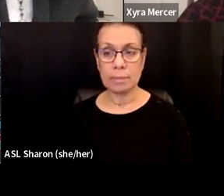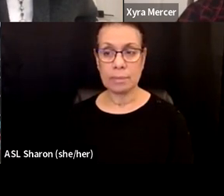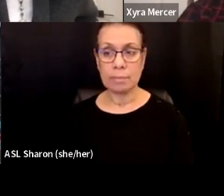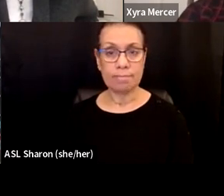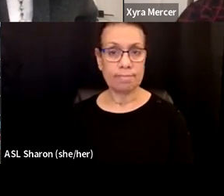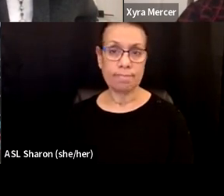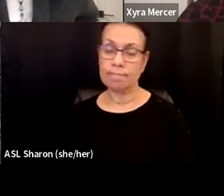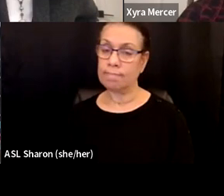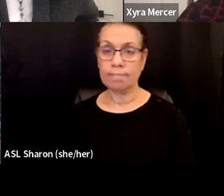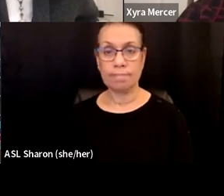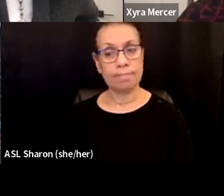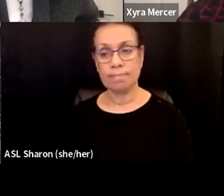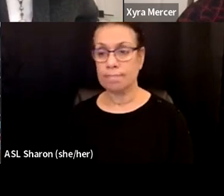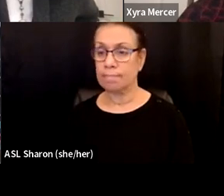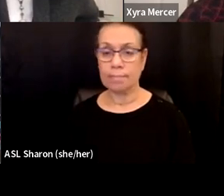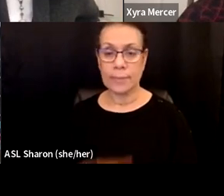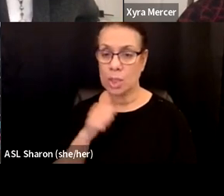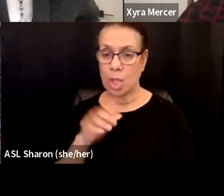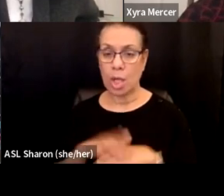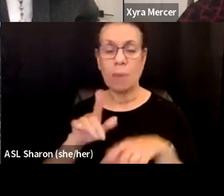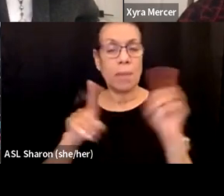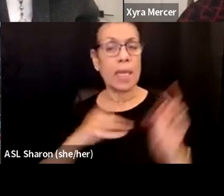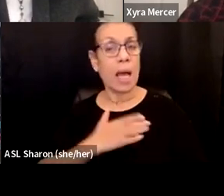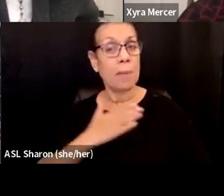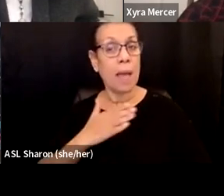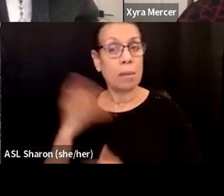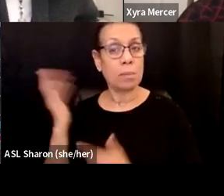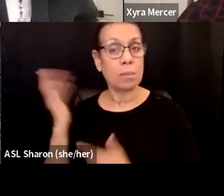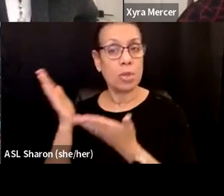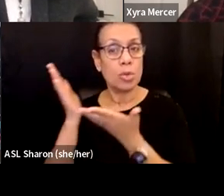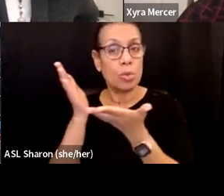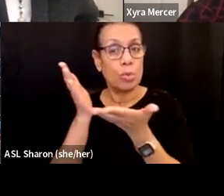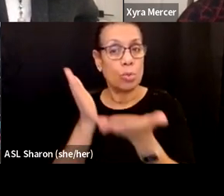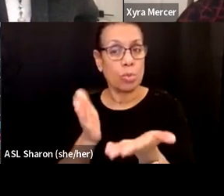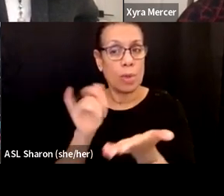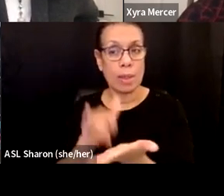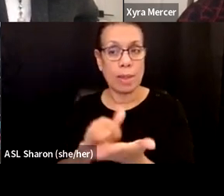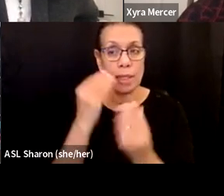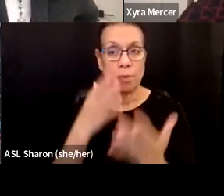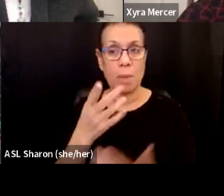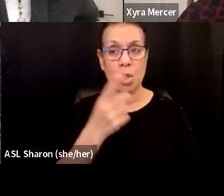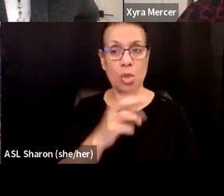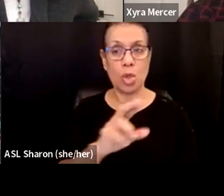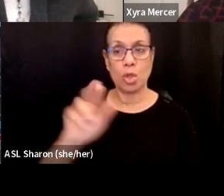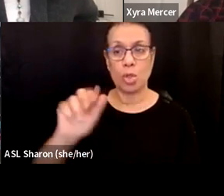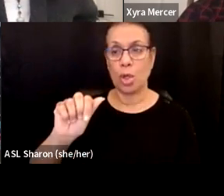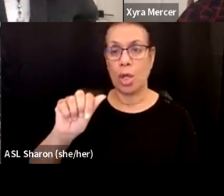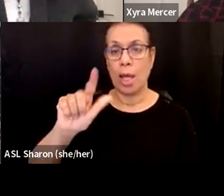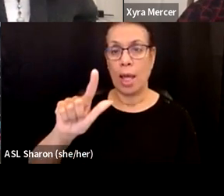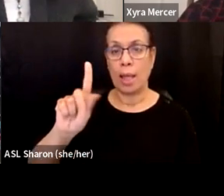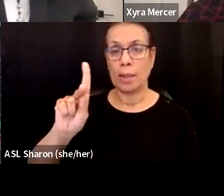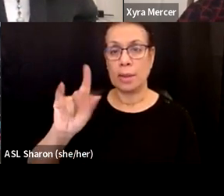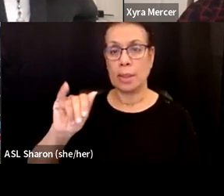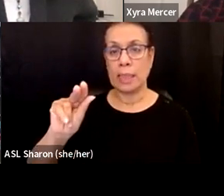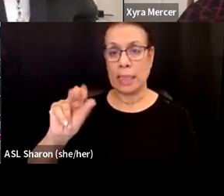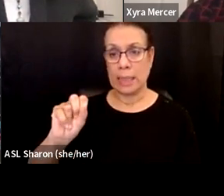don't think that he is on but i'd be glad to get you that um dr elkins and for the committee yeah where we